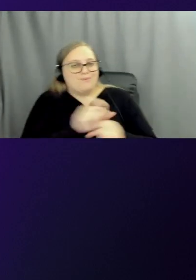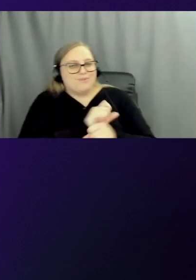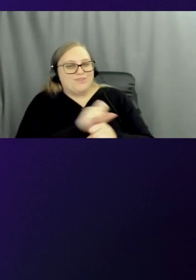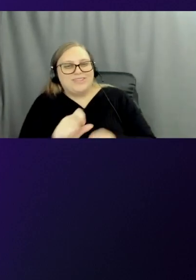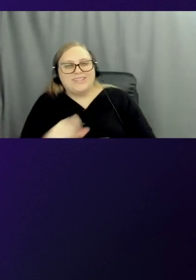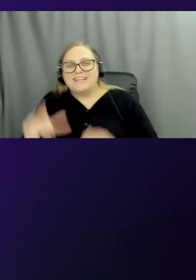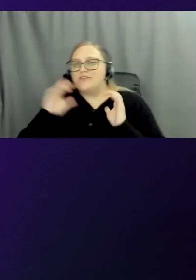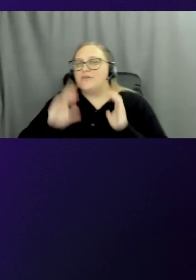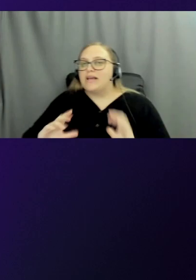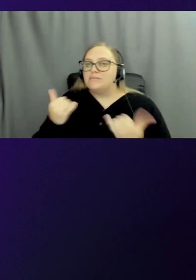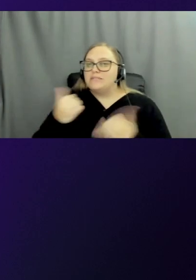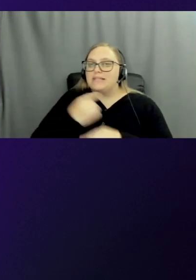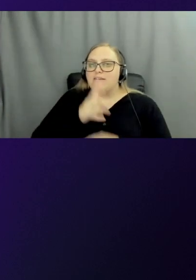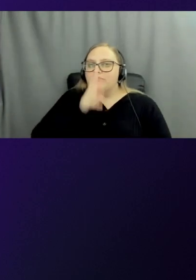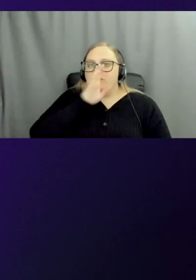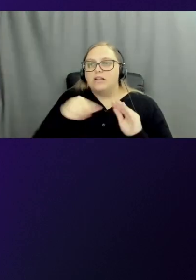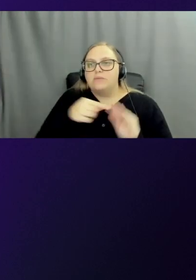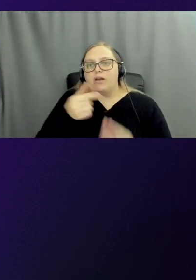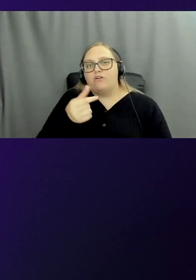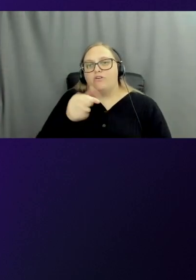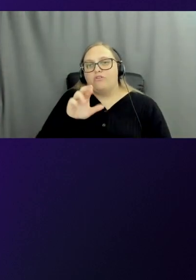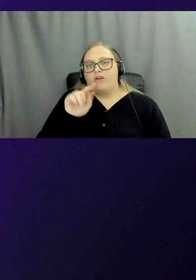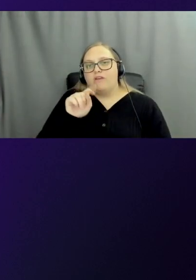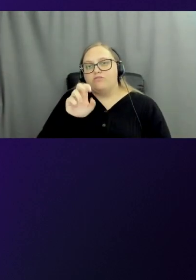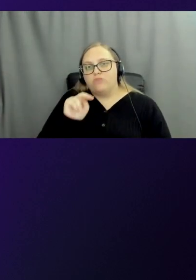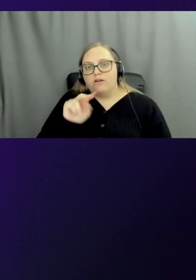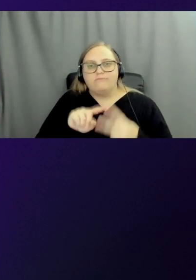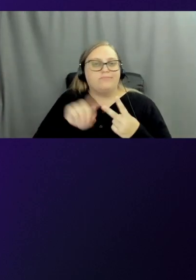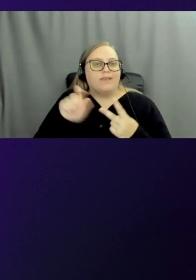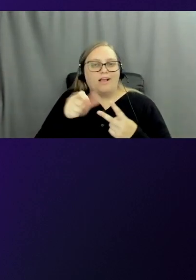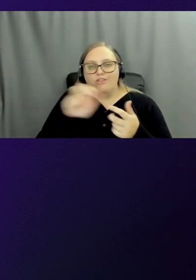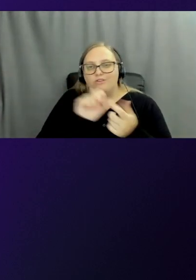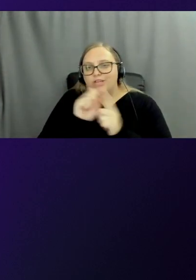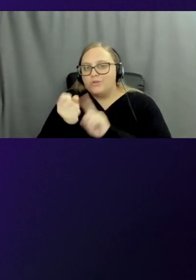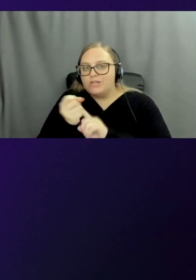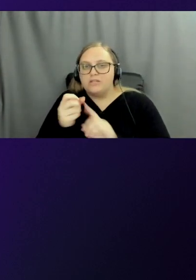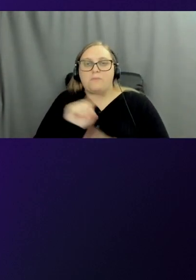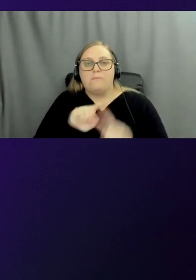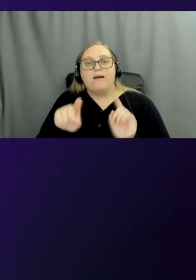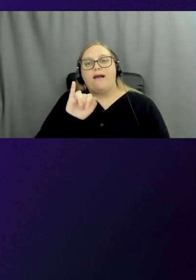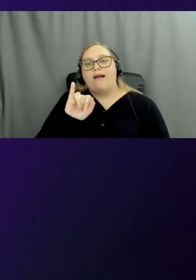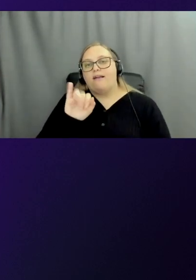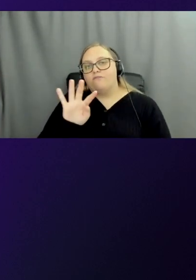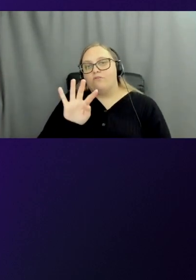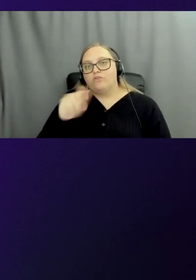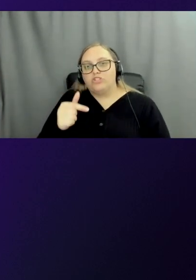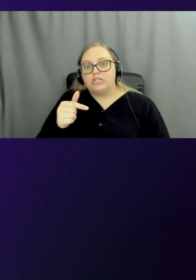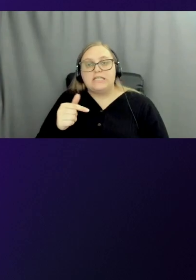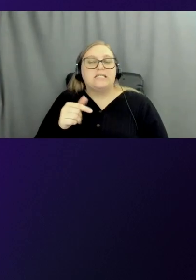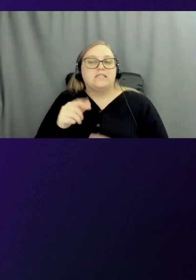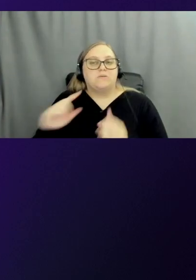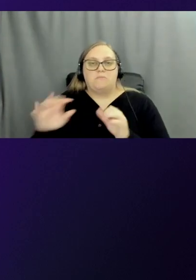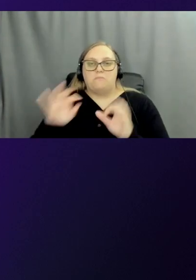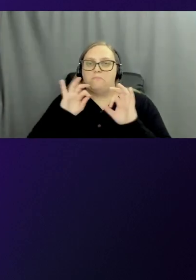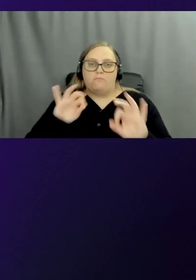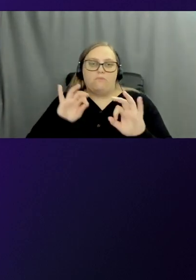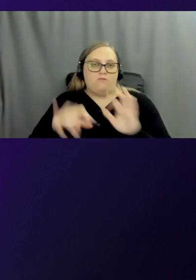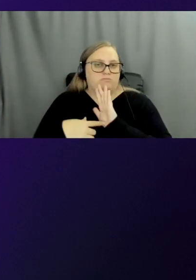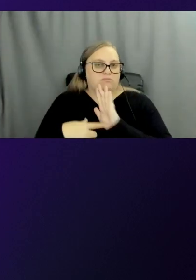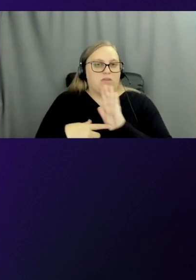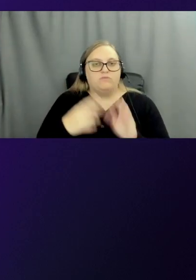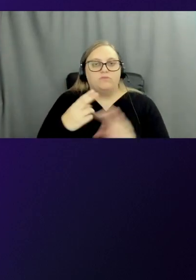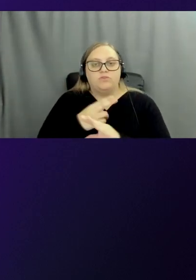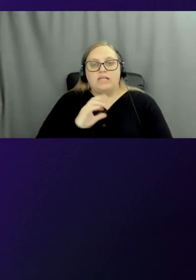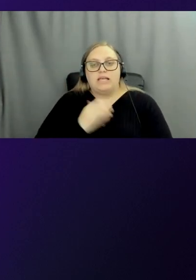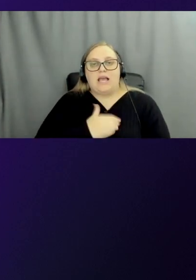about Graviton, we talked about the other instances. So i4G is a perfect example of using our SSD technology and